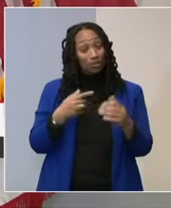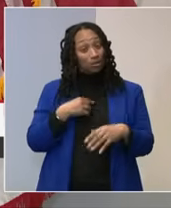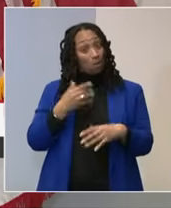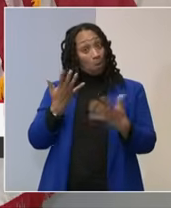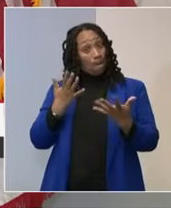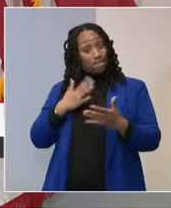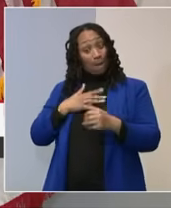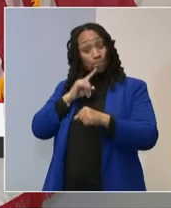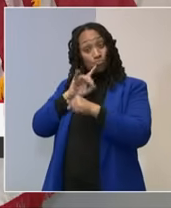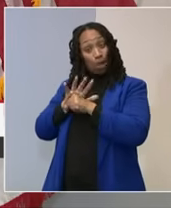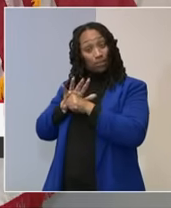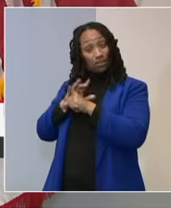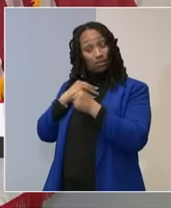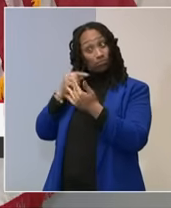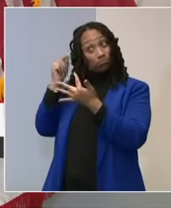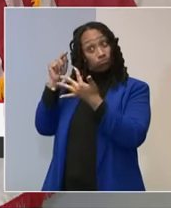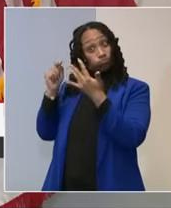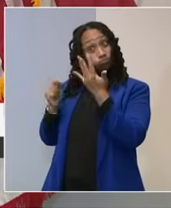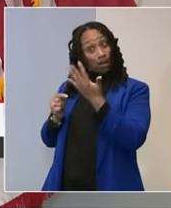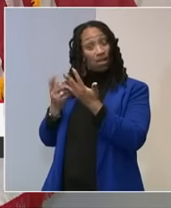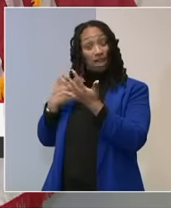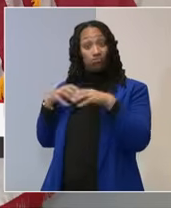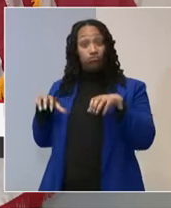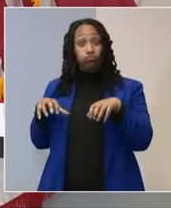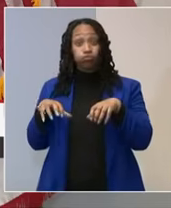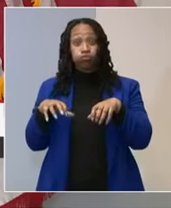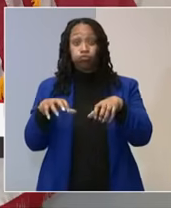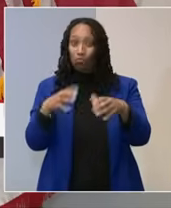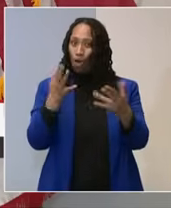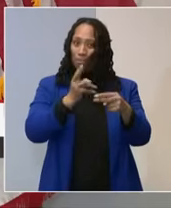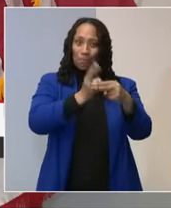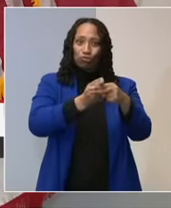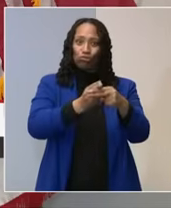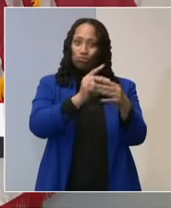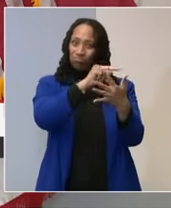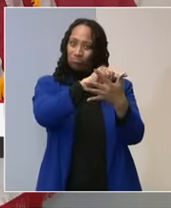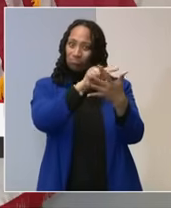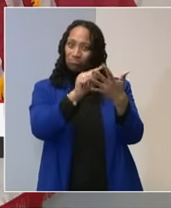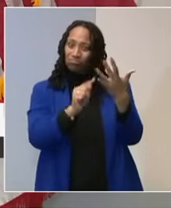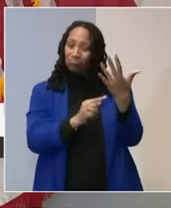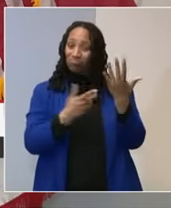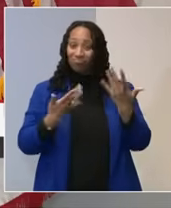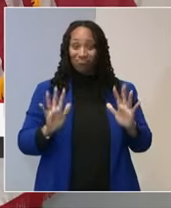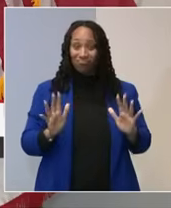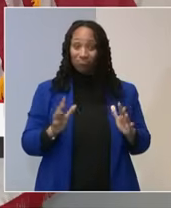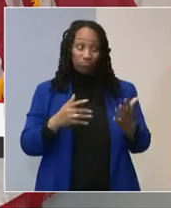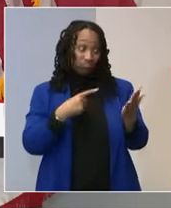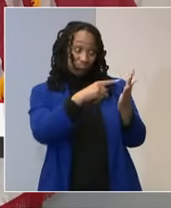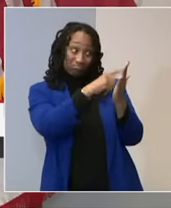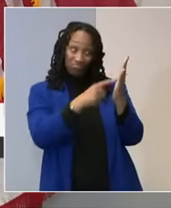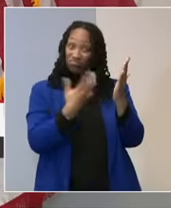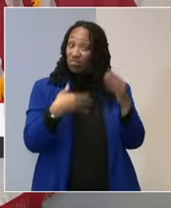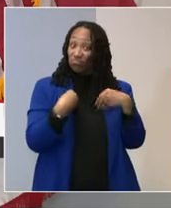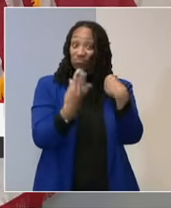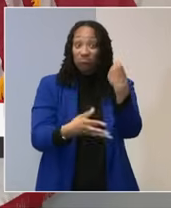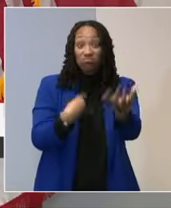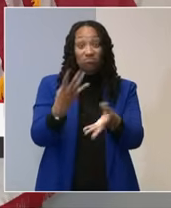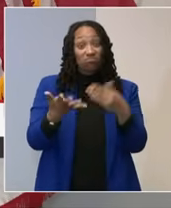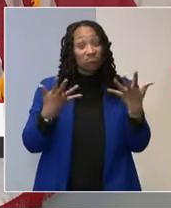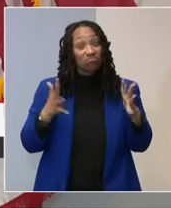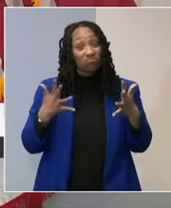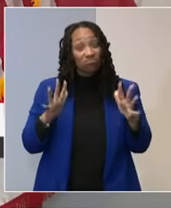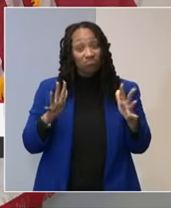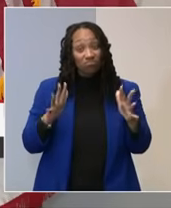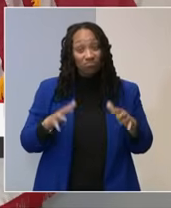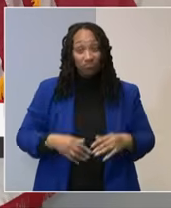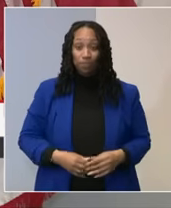larger room for Ward 8, when I started running, a lot of